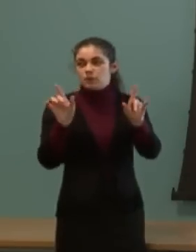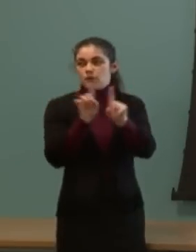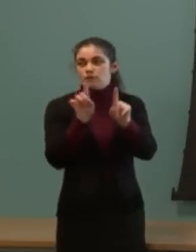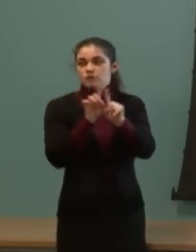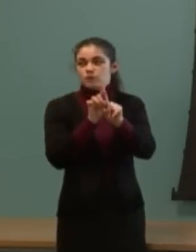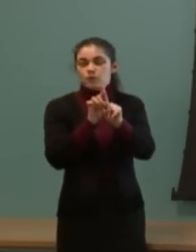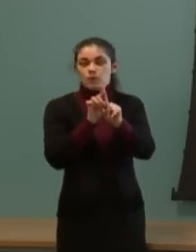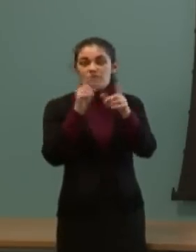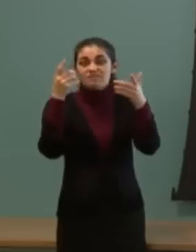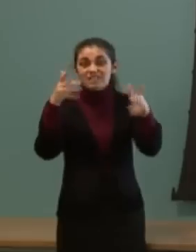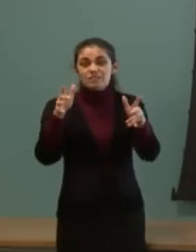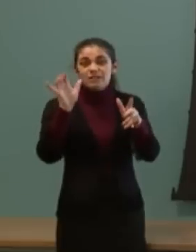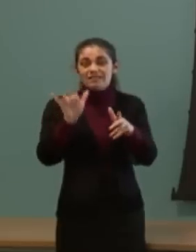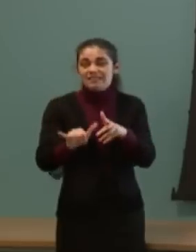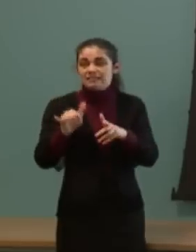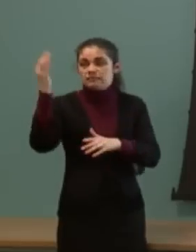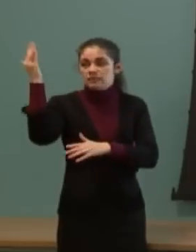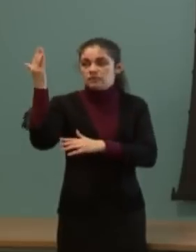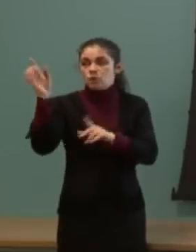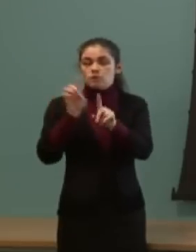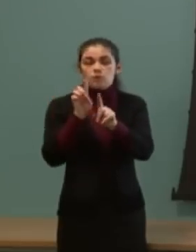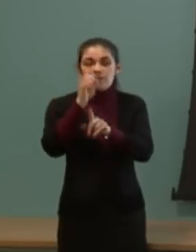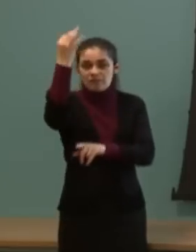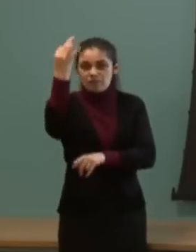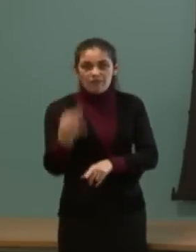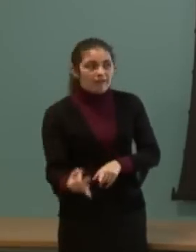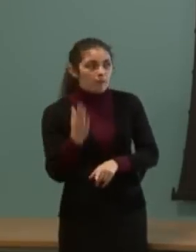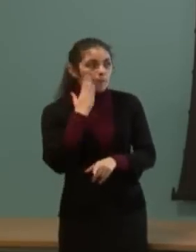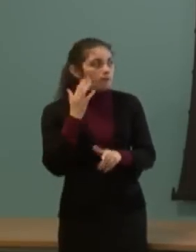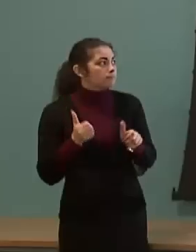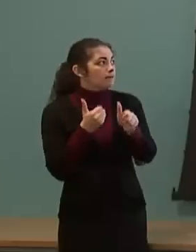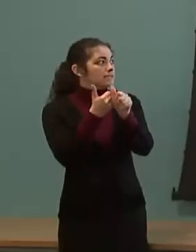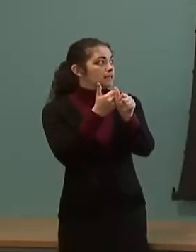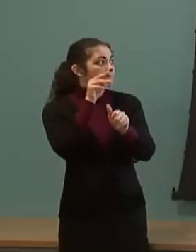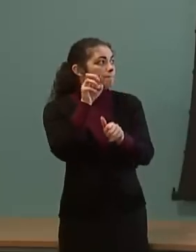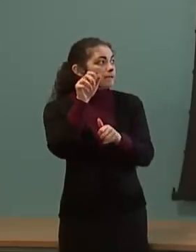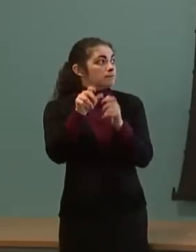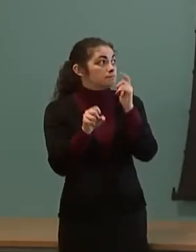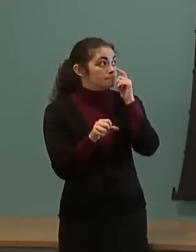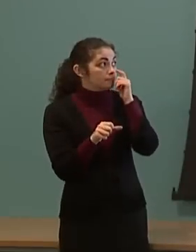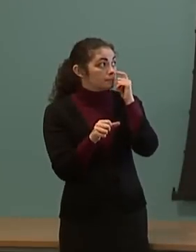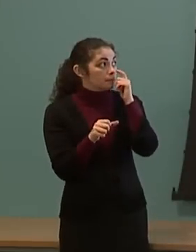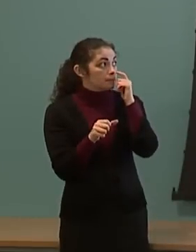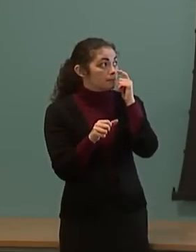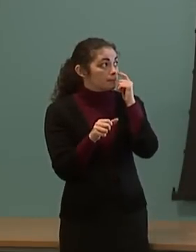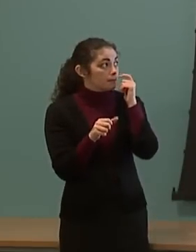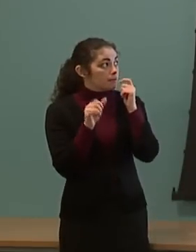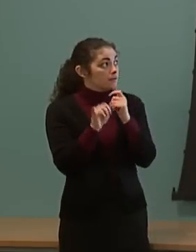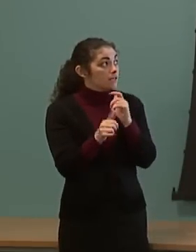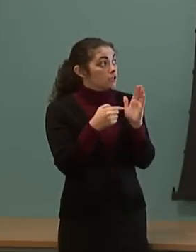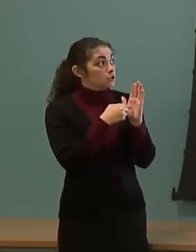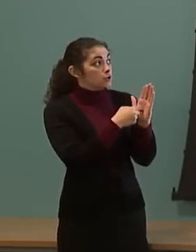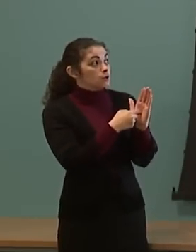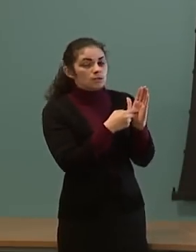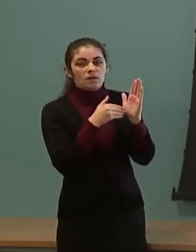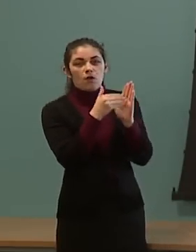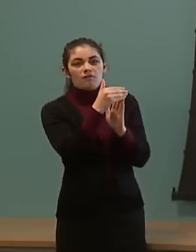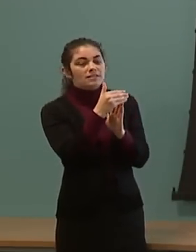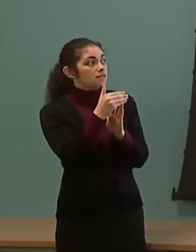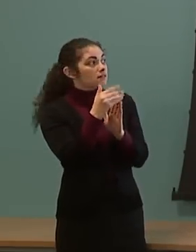as this press conference is over. And again, every Friday we will continue to give you updated maps. What this does is show you the frequency